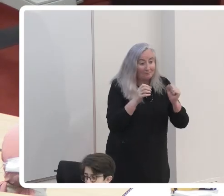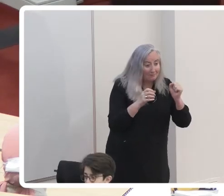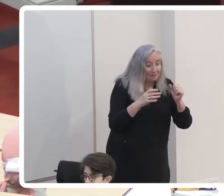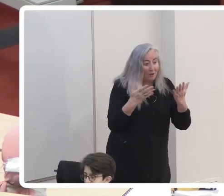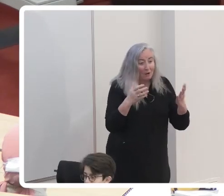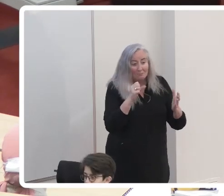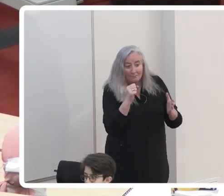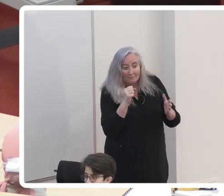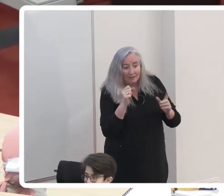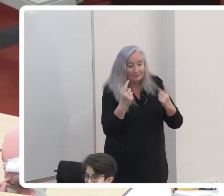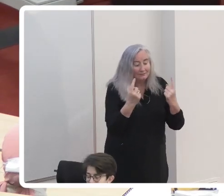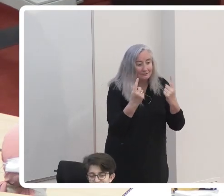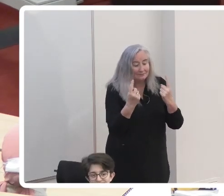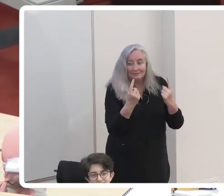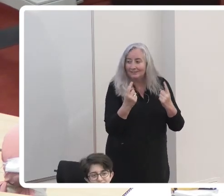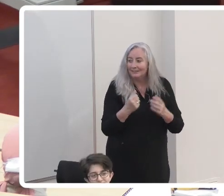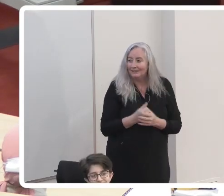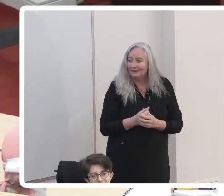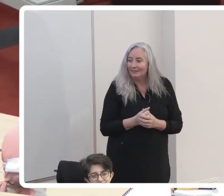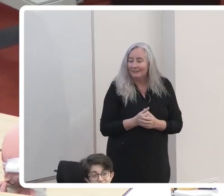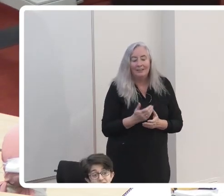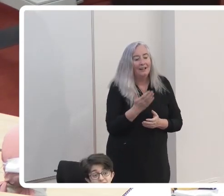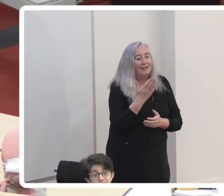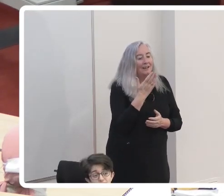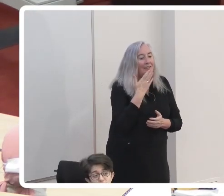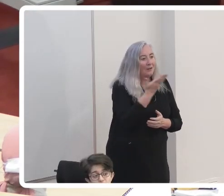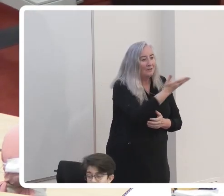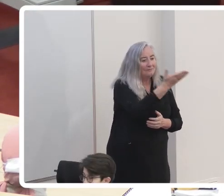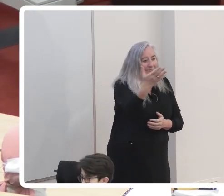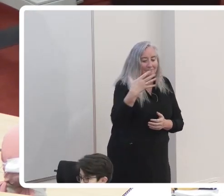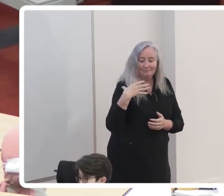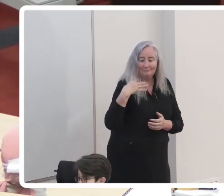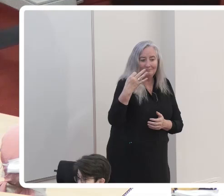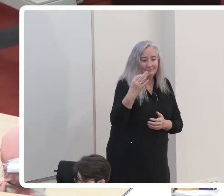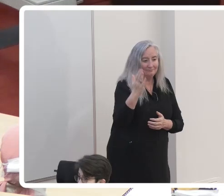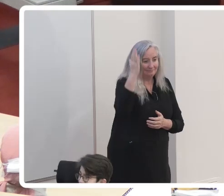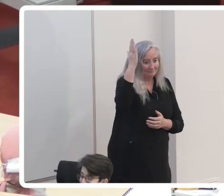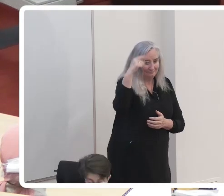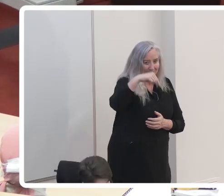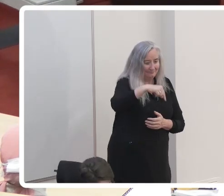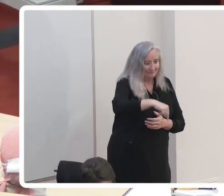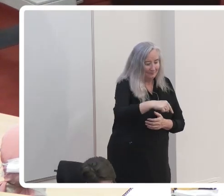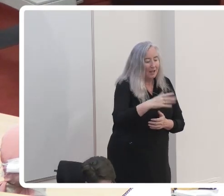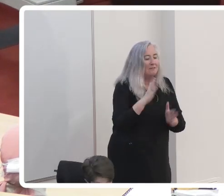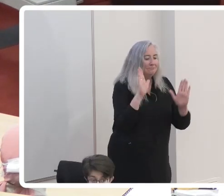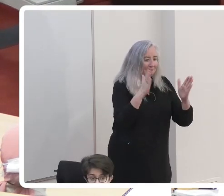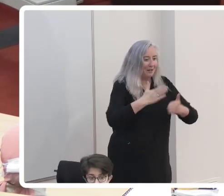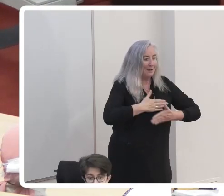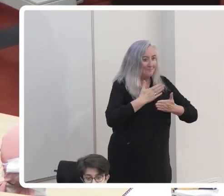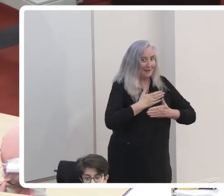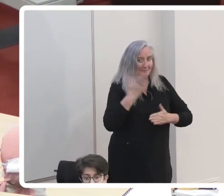right, cool. So thank you so much for the invitation for the summer school. And I'm really glad to be